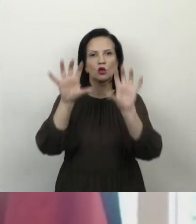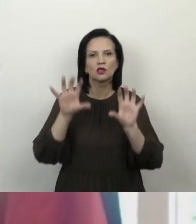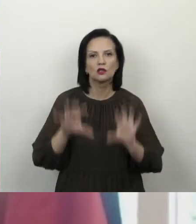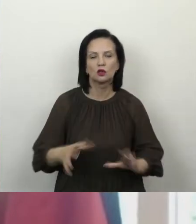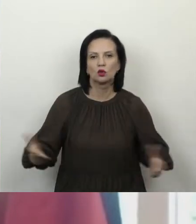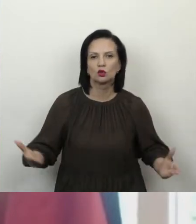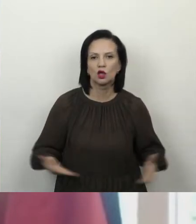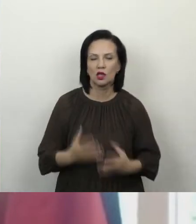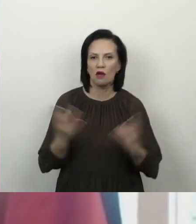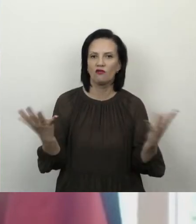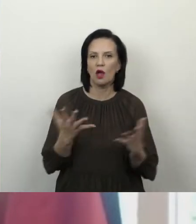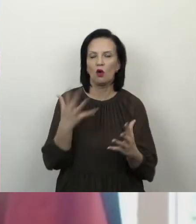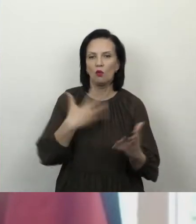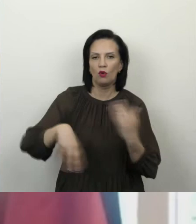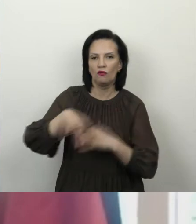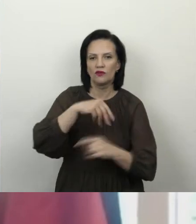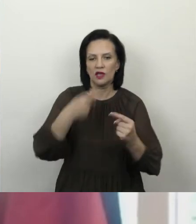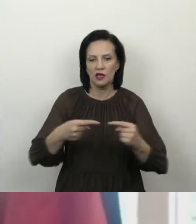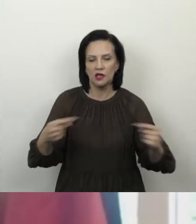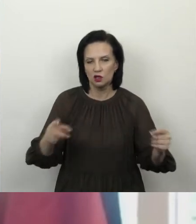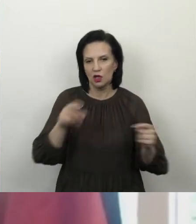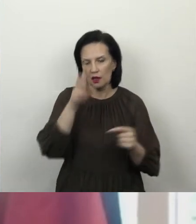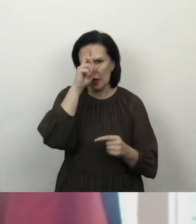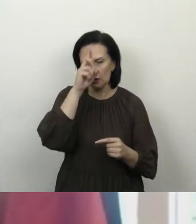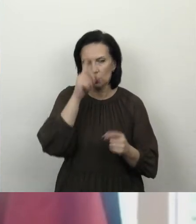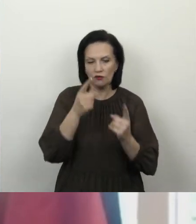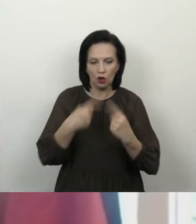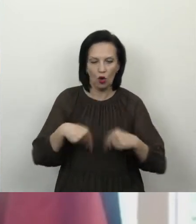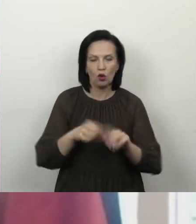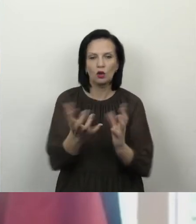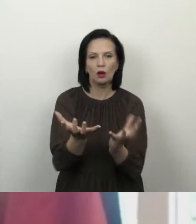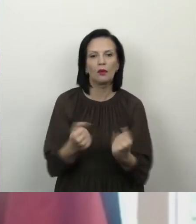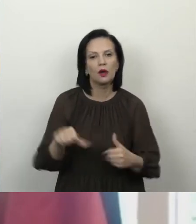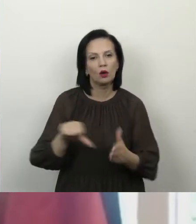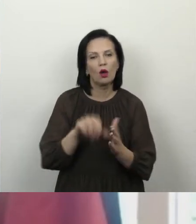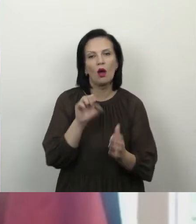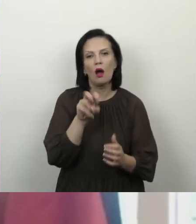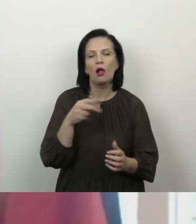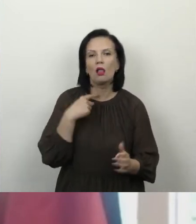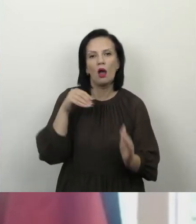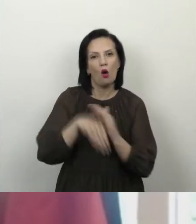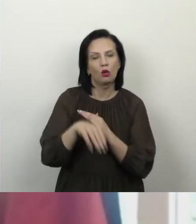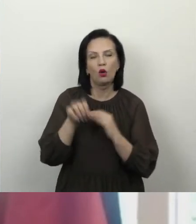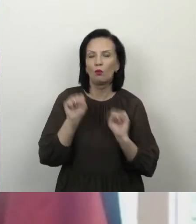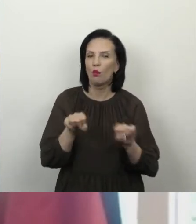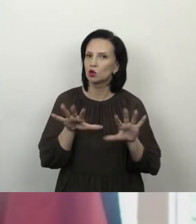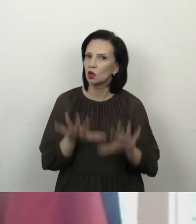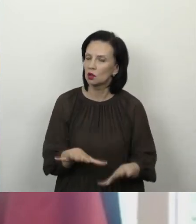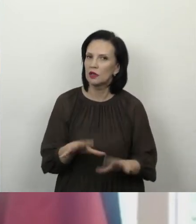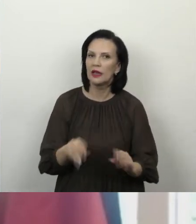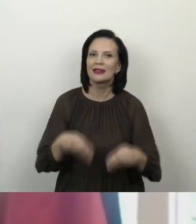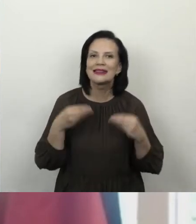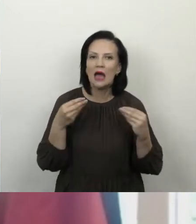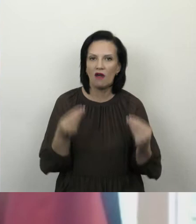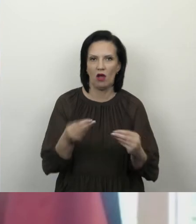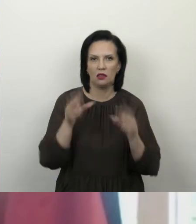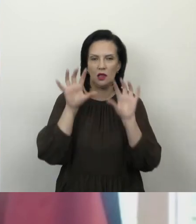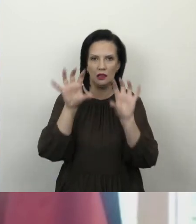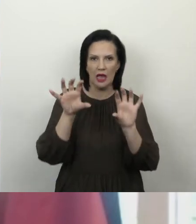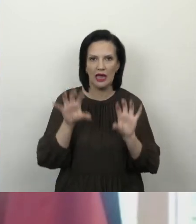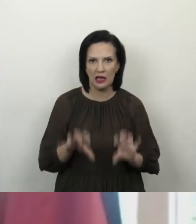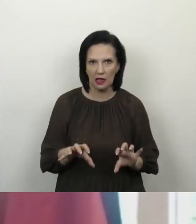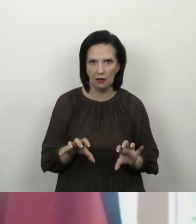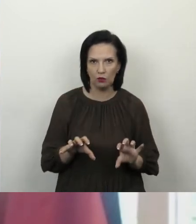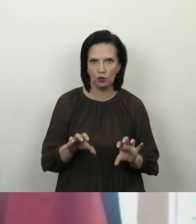authority is built. But voting can only convey legitimacy if it does not have any